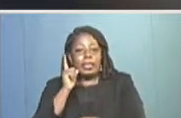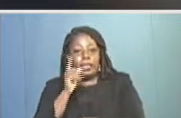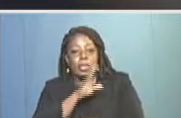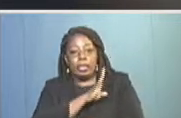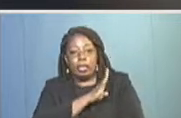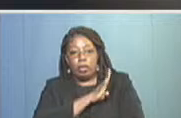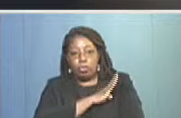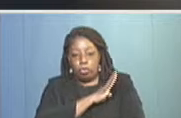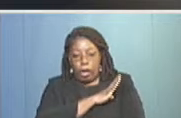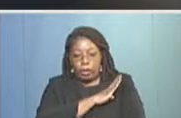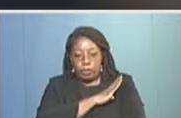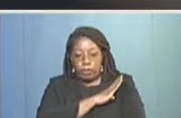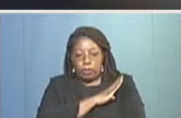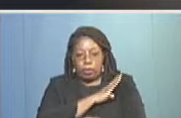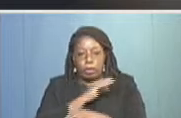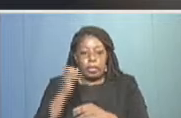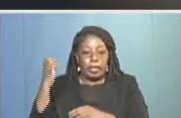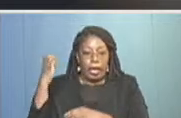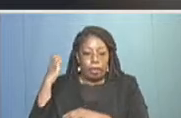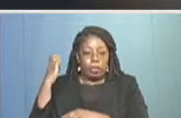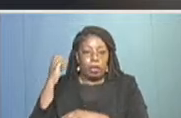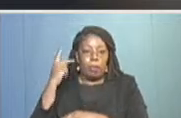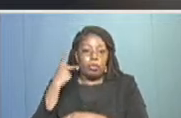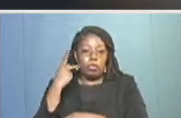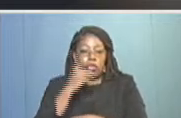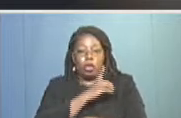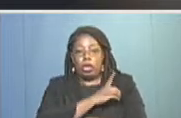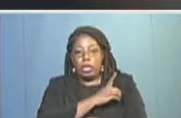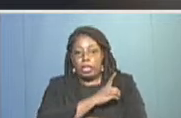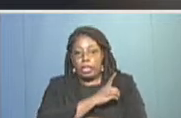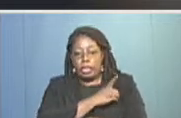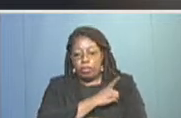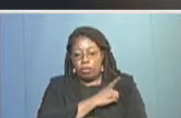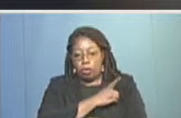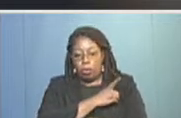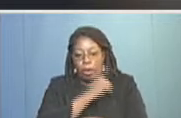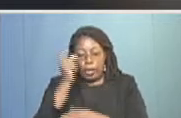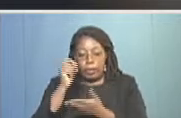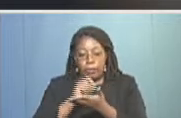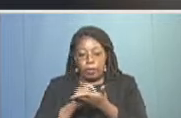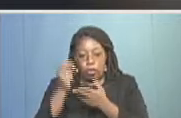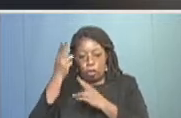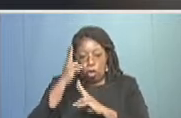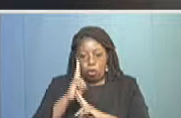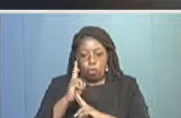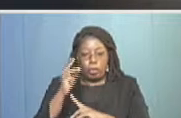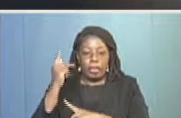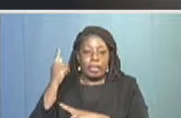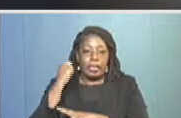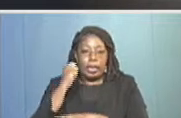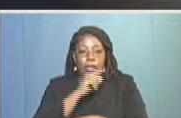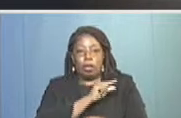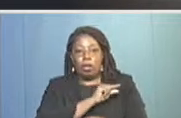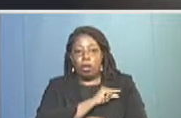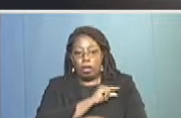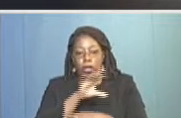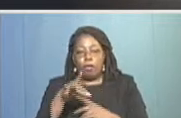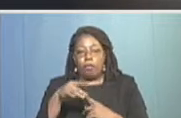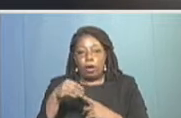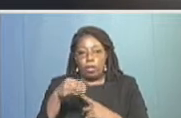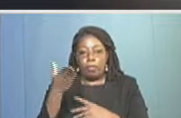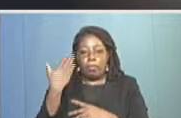deputy chair is House Speaker the Honourable Patricia DeVoe, and secretary is Senator the Honourable Fianna Gardner. Founded